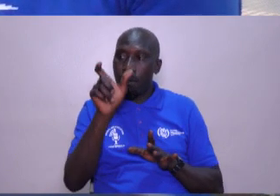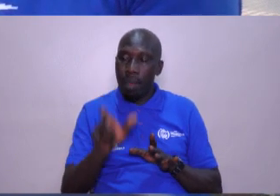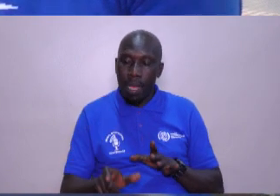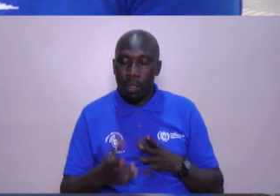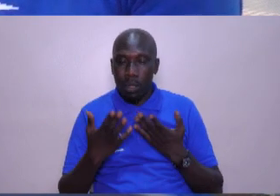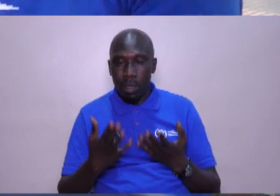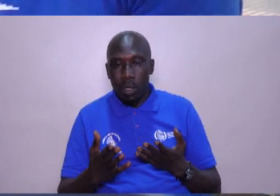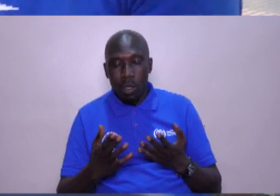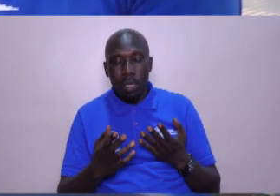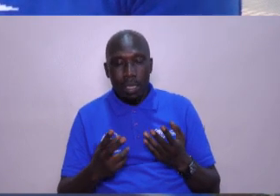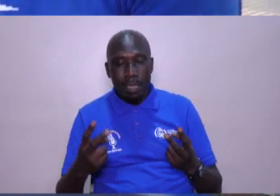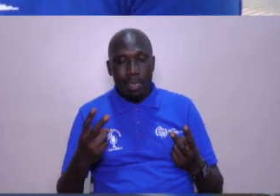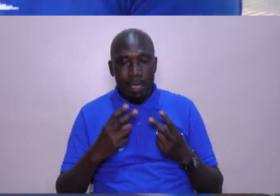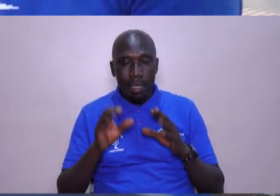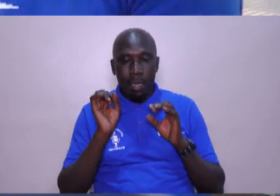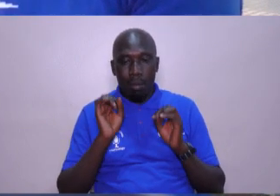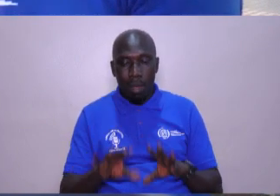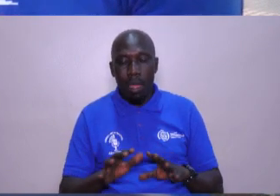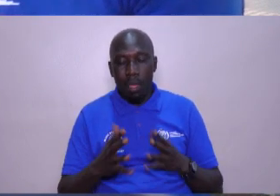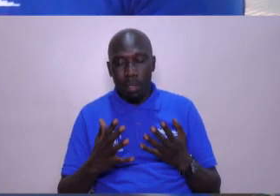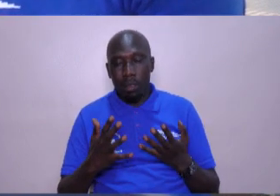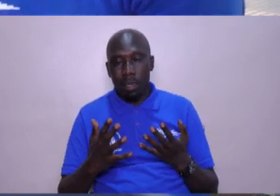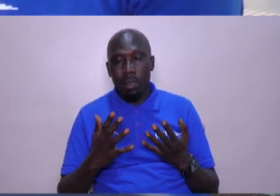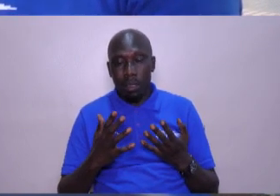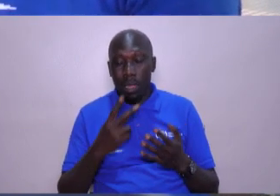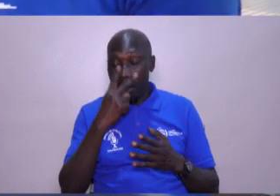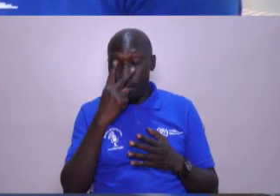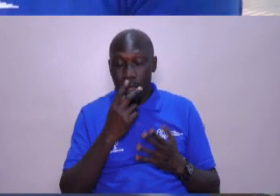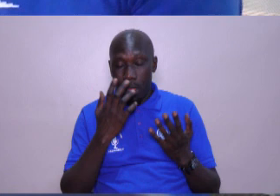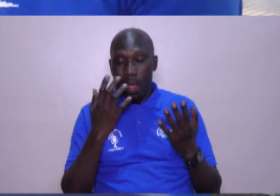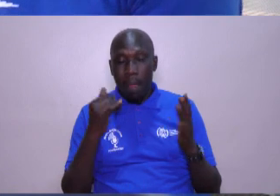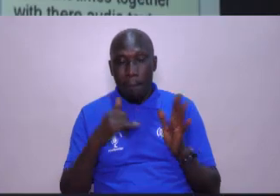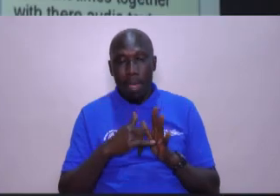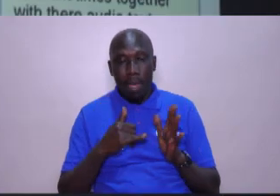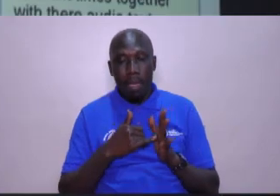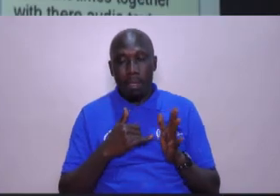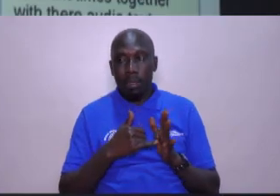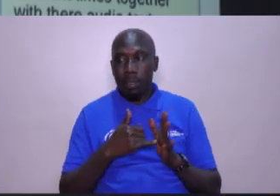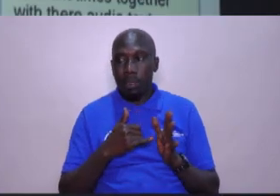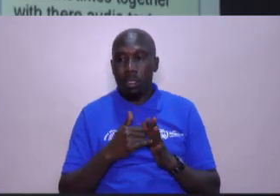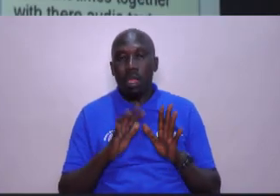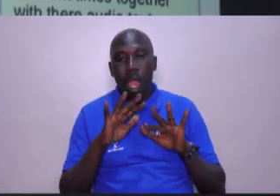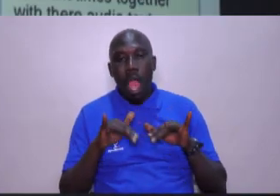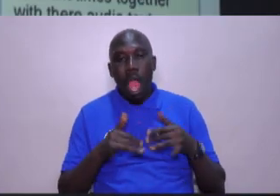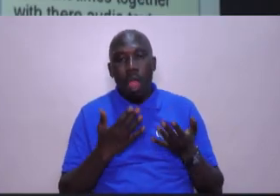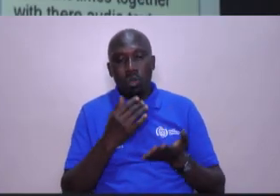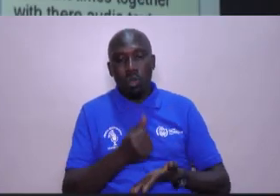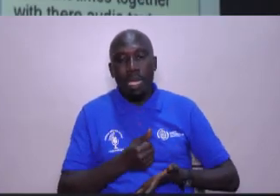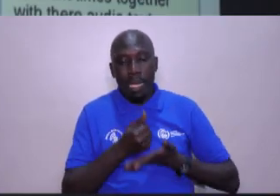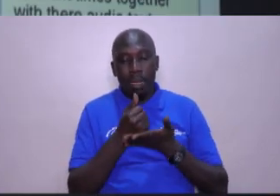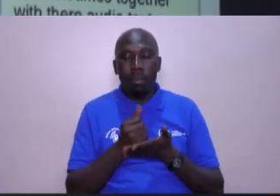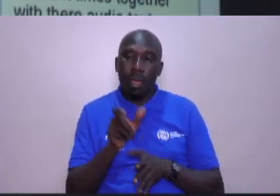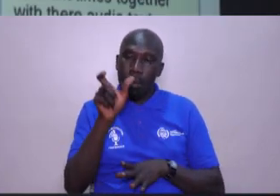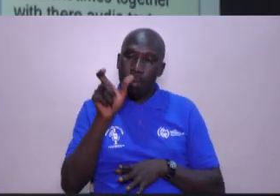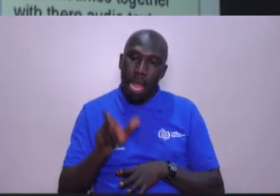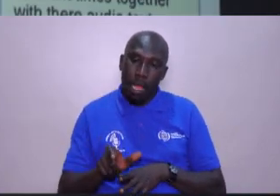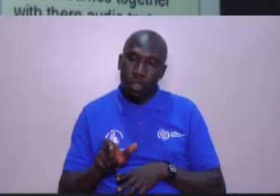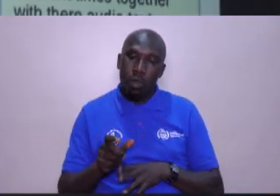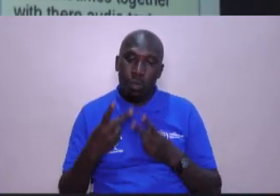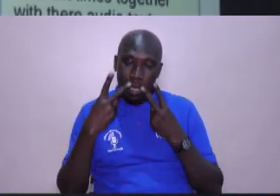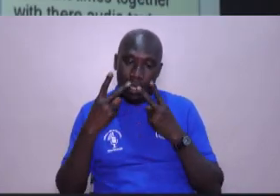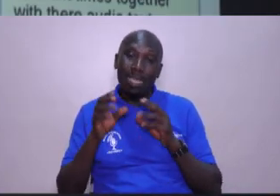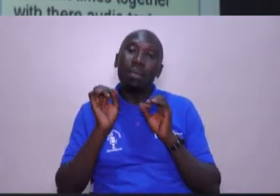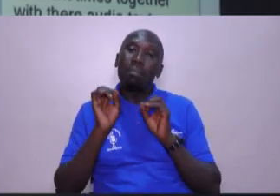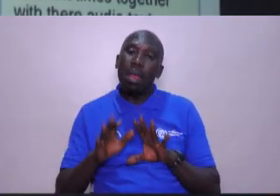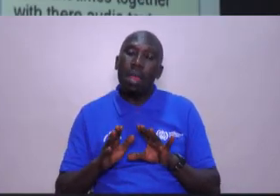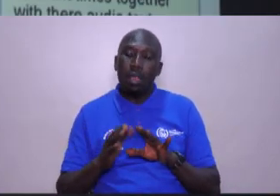not seeing is not able to see what I'm doing. Cannot see. So how do you help the person who is not